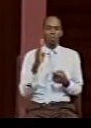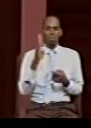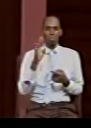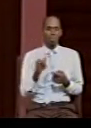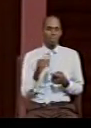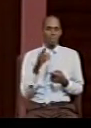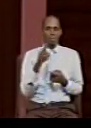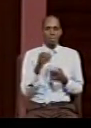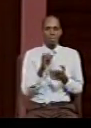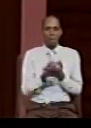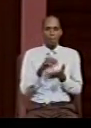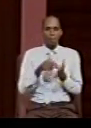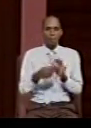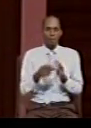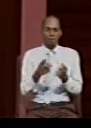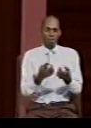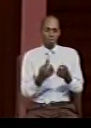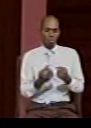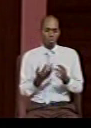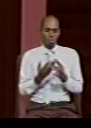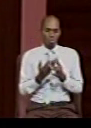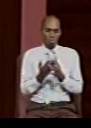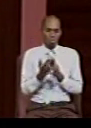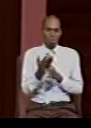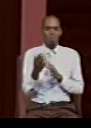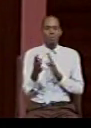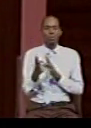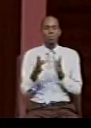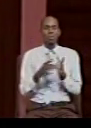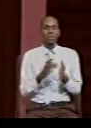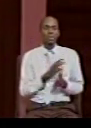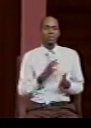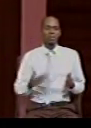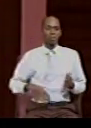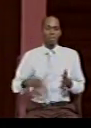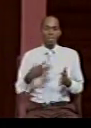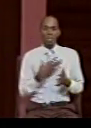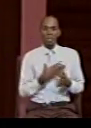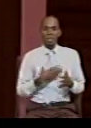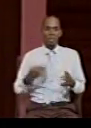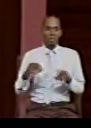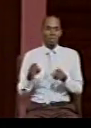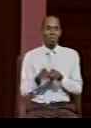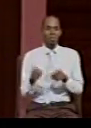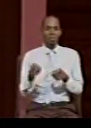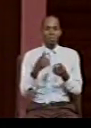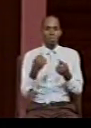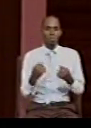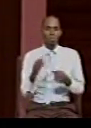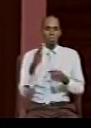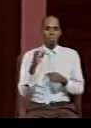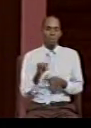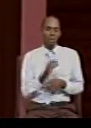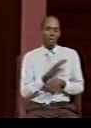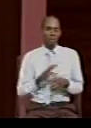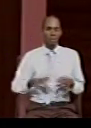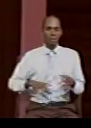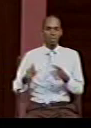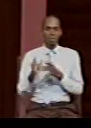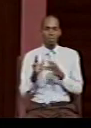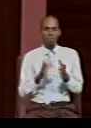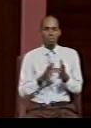That is, you come through Jesus Christ. And as you come by him unto